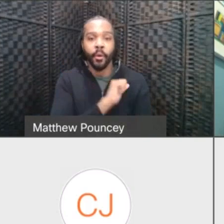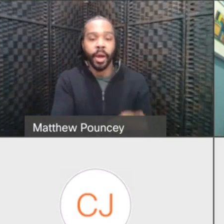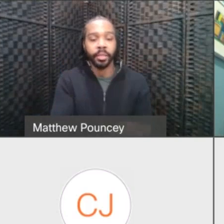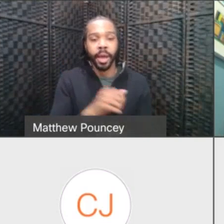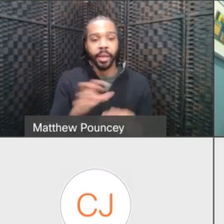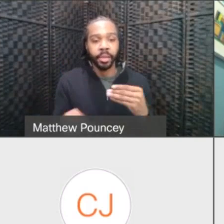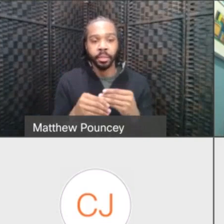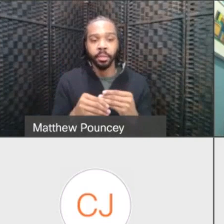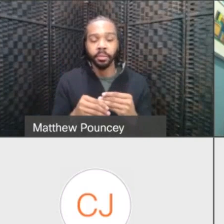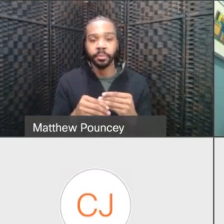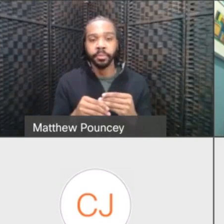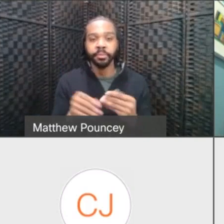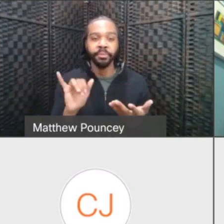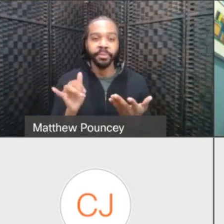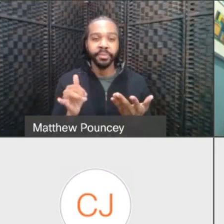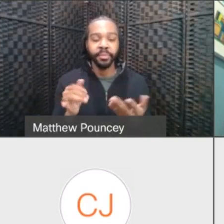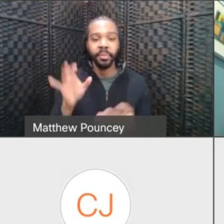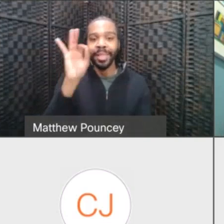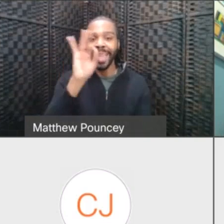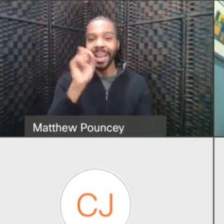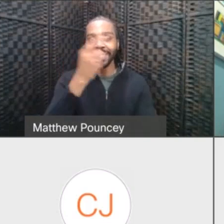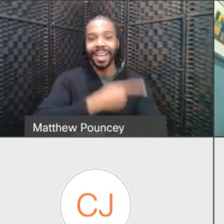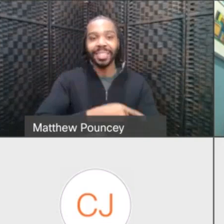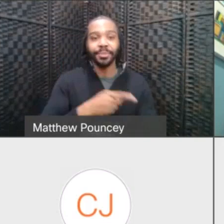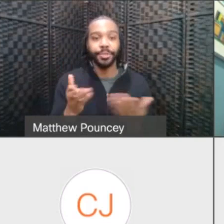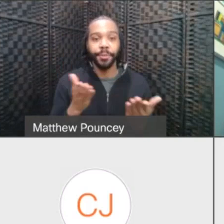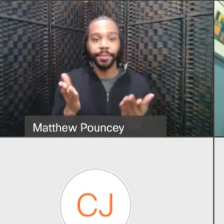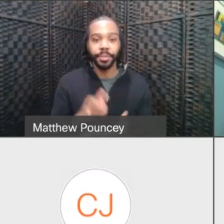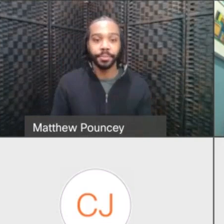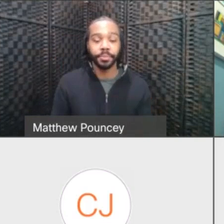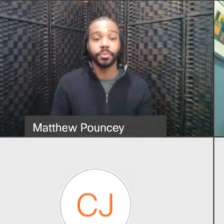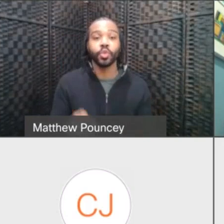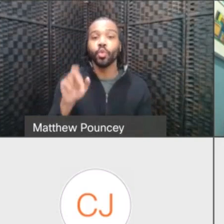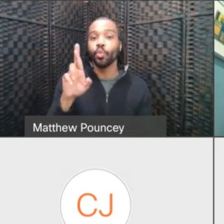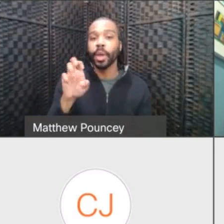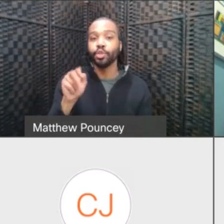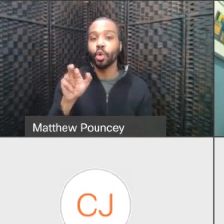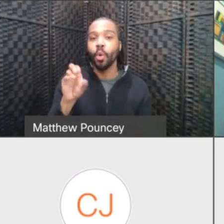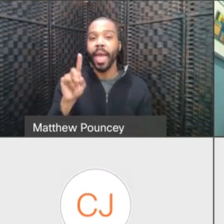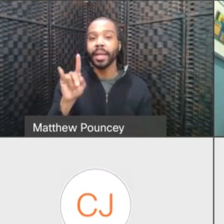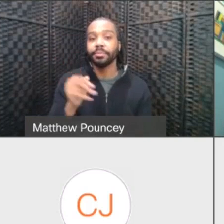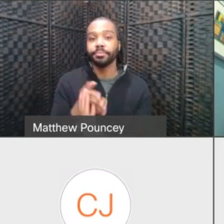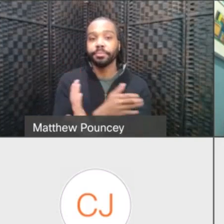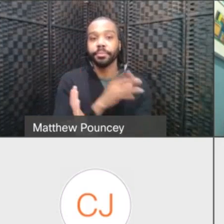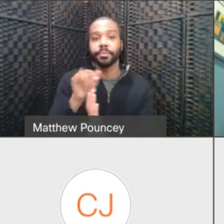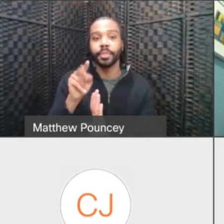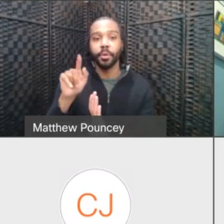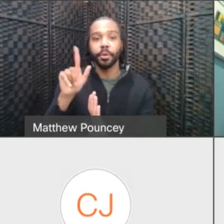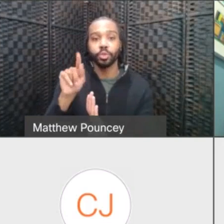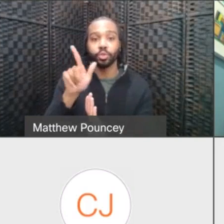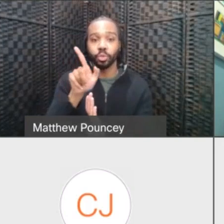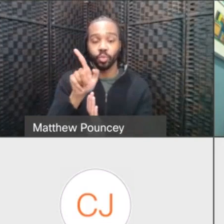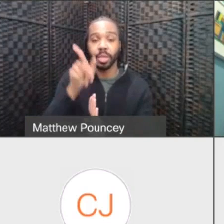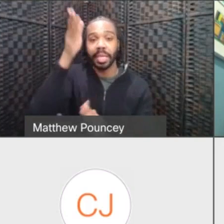it's essentially 90 days of service, retroactive to January 1, 2021, ending